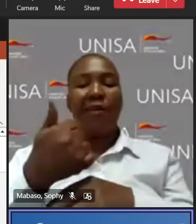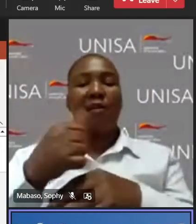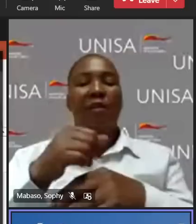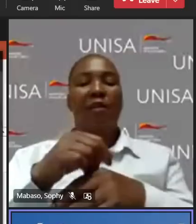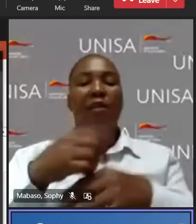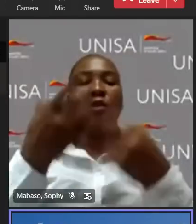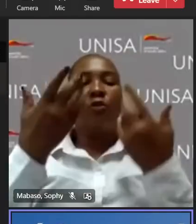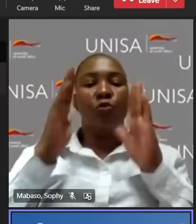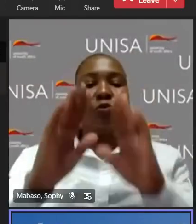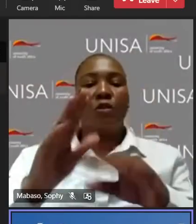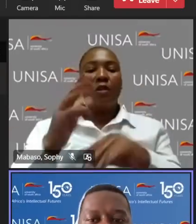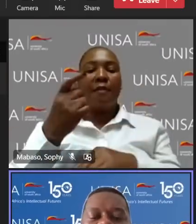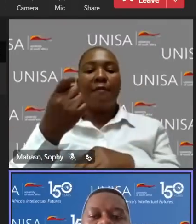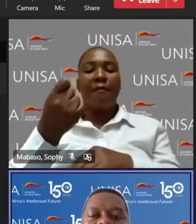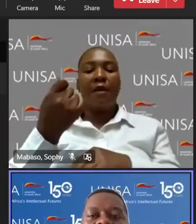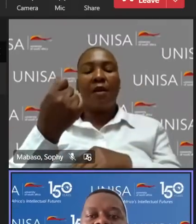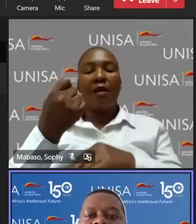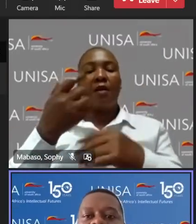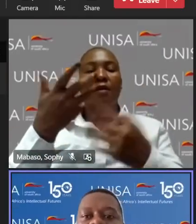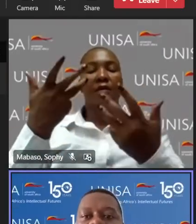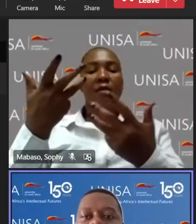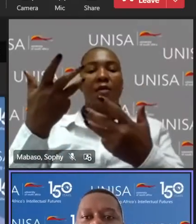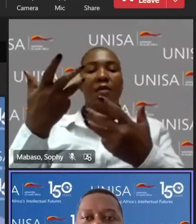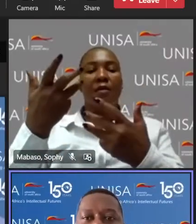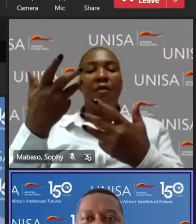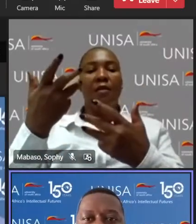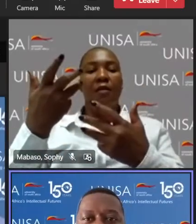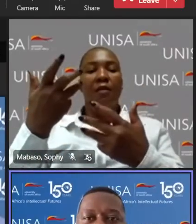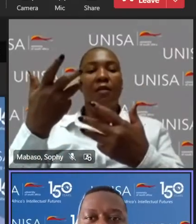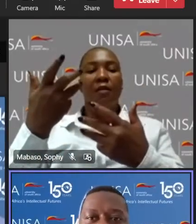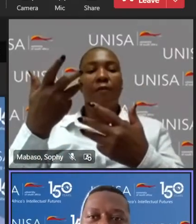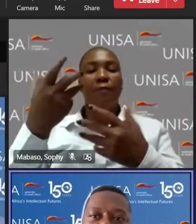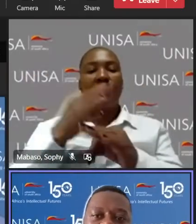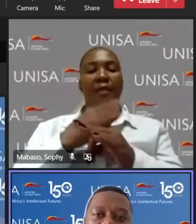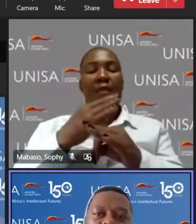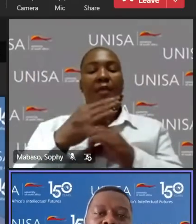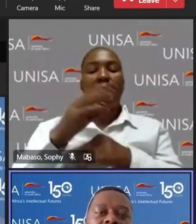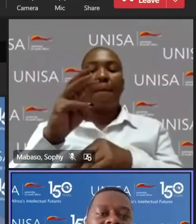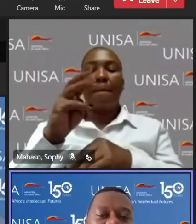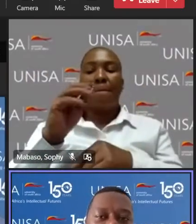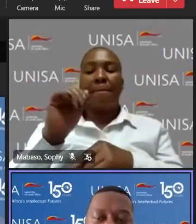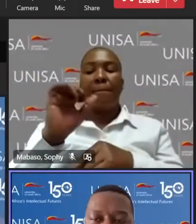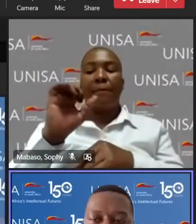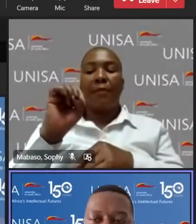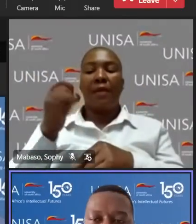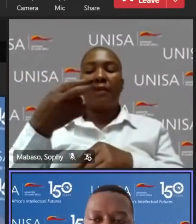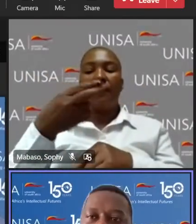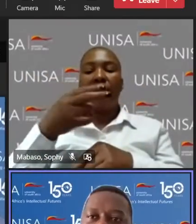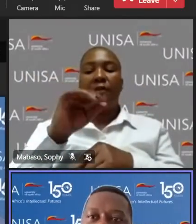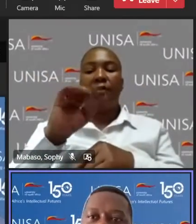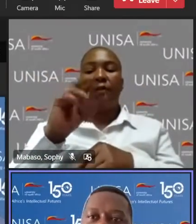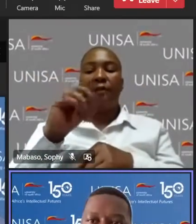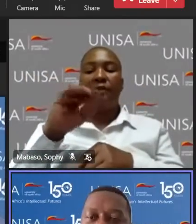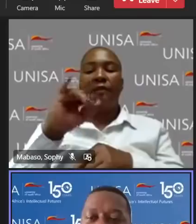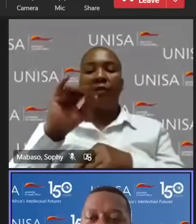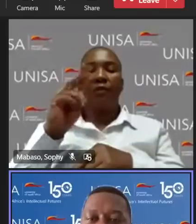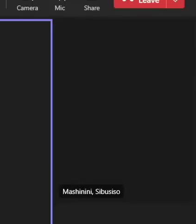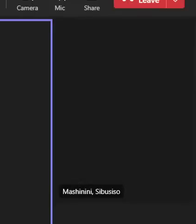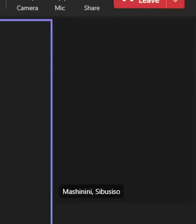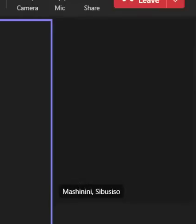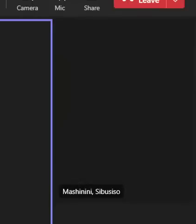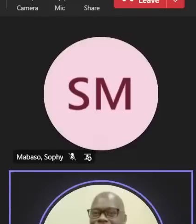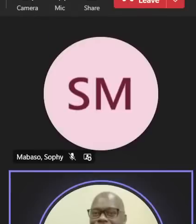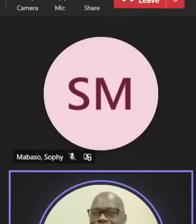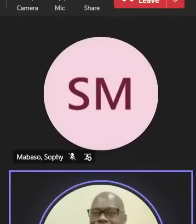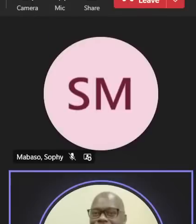student funding, and that the Mashinini is going to take us through some of